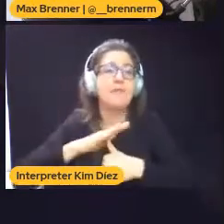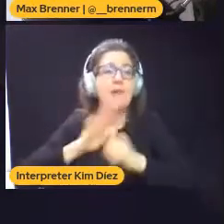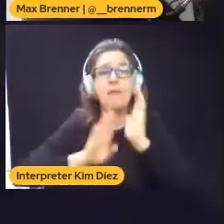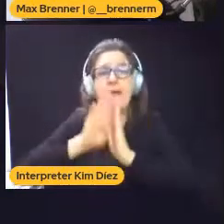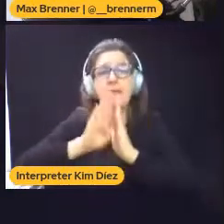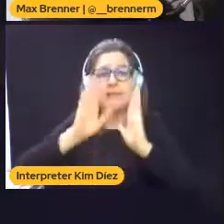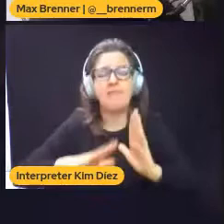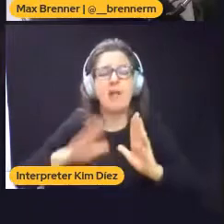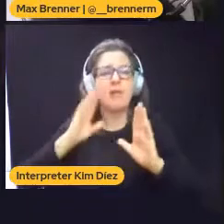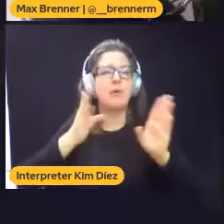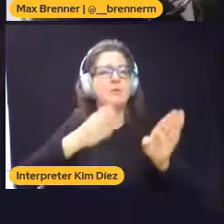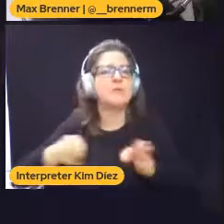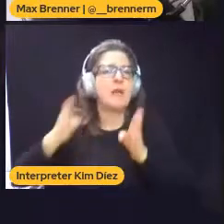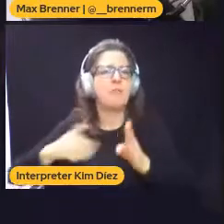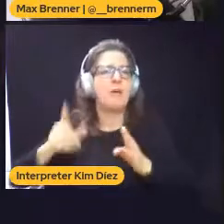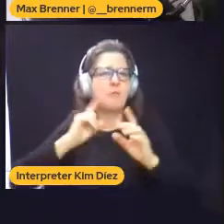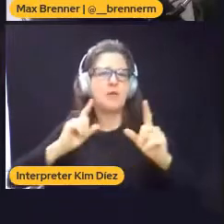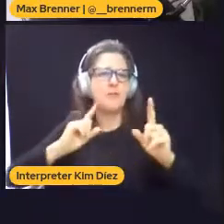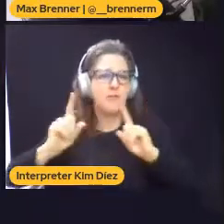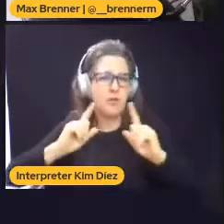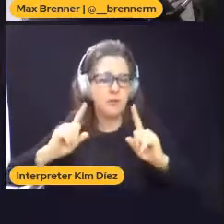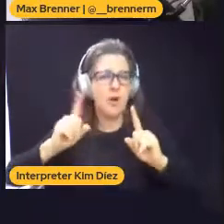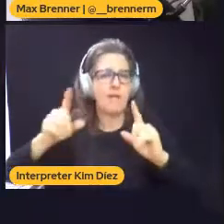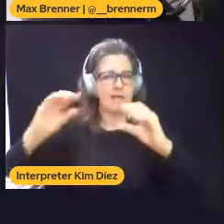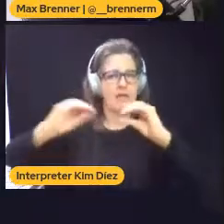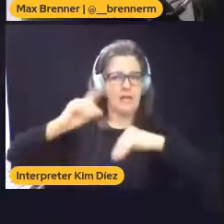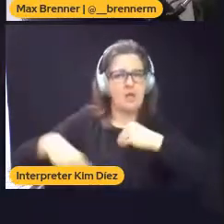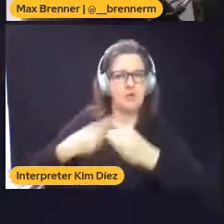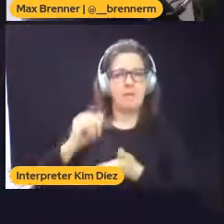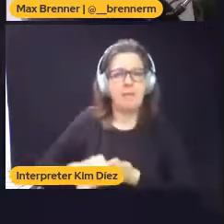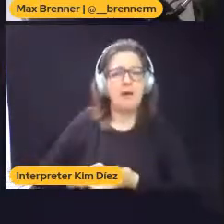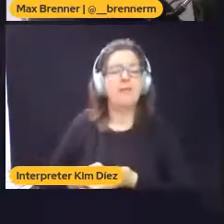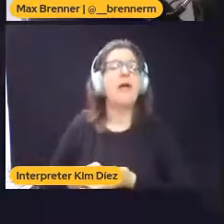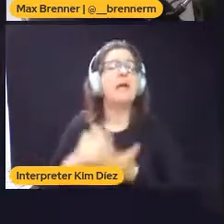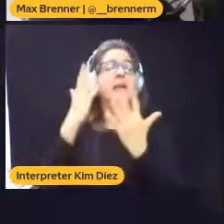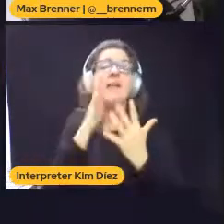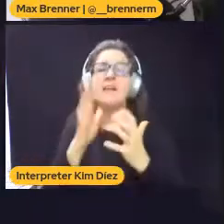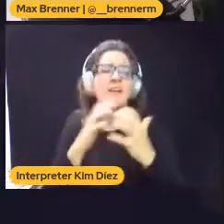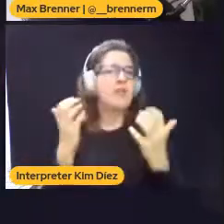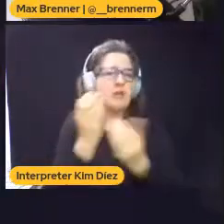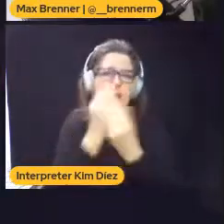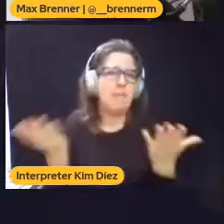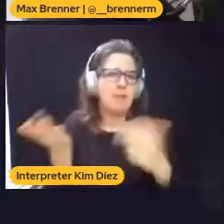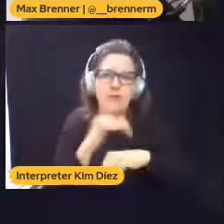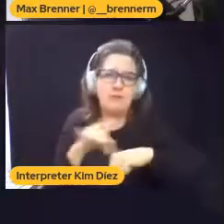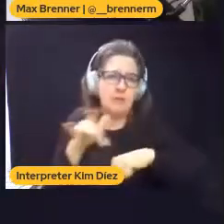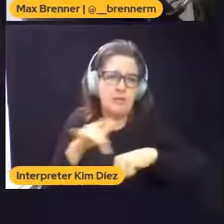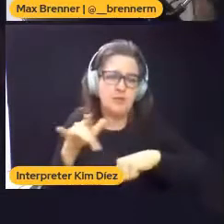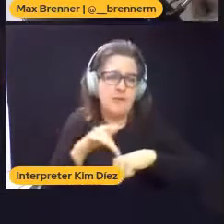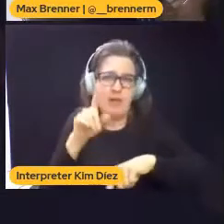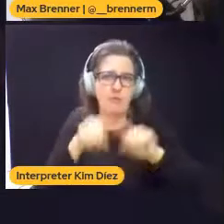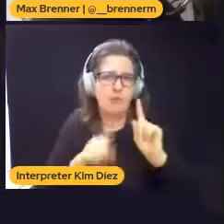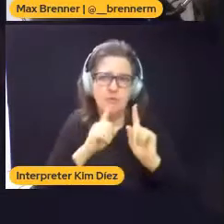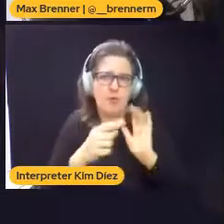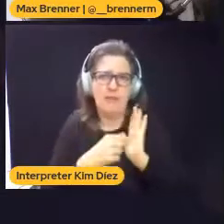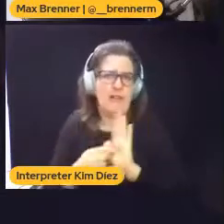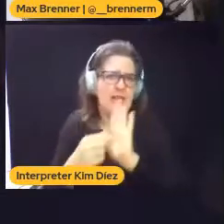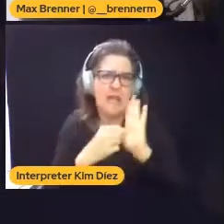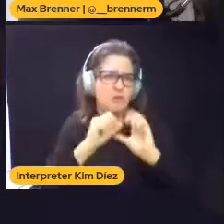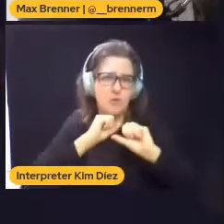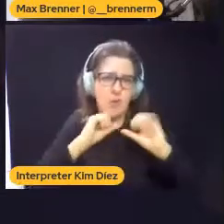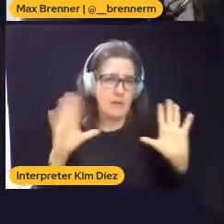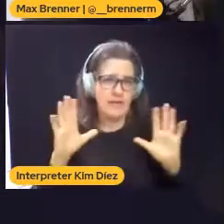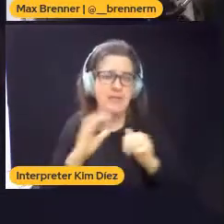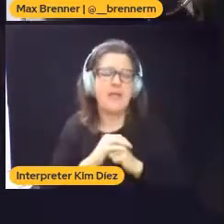talk, and yeah, he told me about that. Unfortunately, there isn't too much information available right now, so I cannot really show anything, but that's pretty much like, for example,